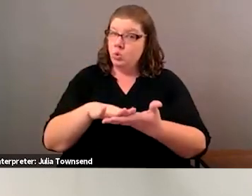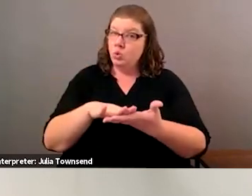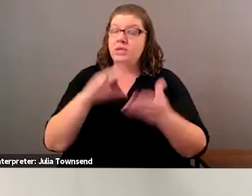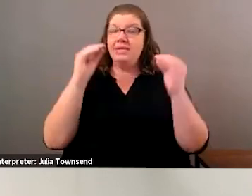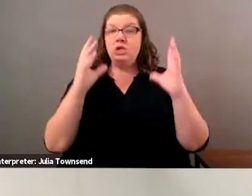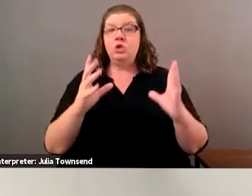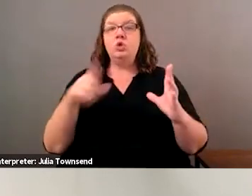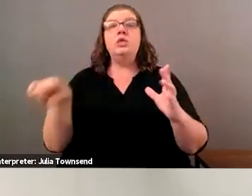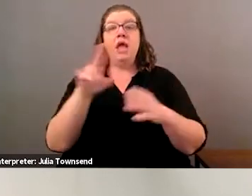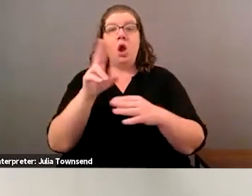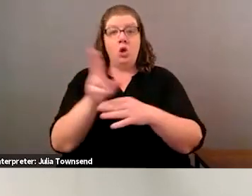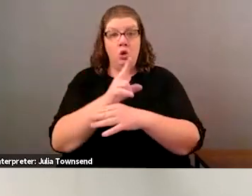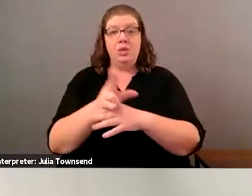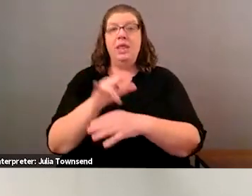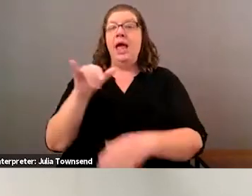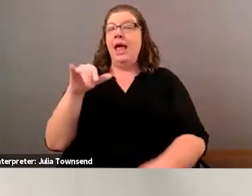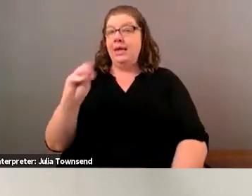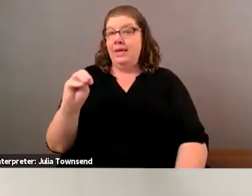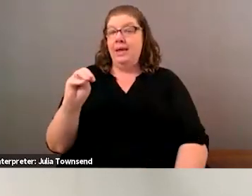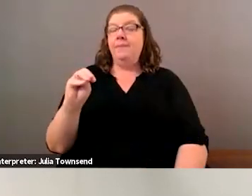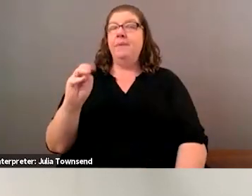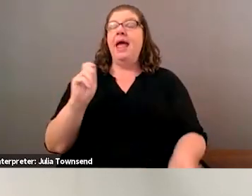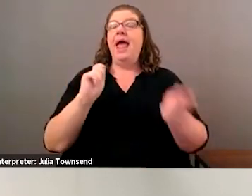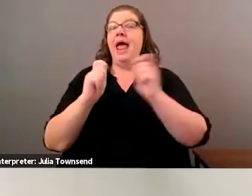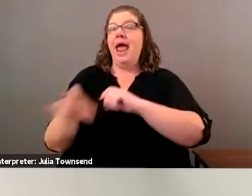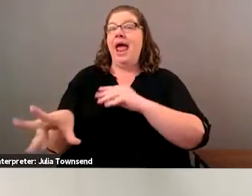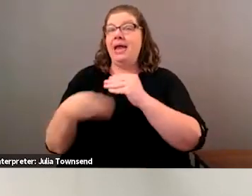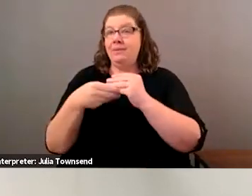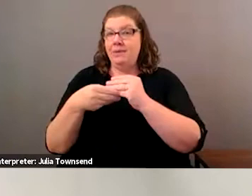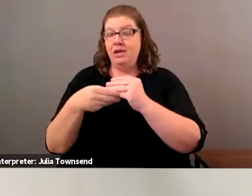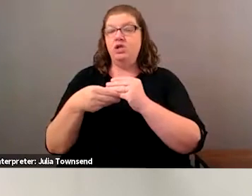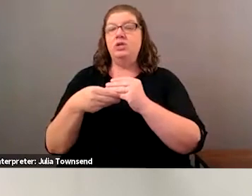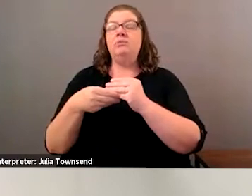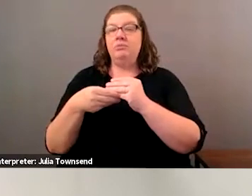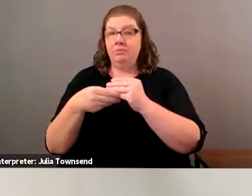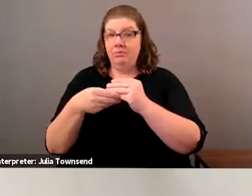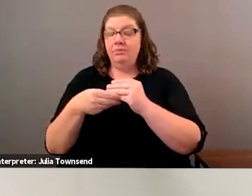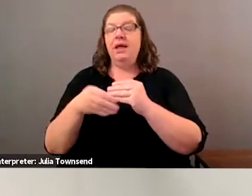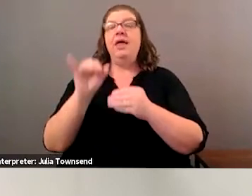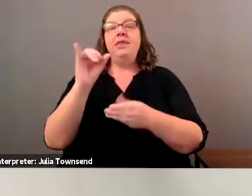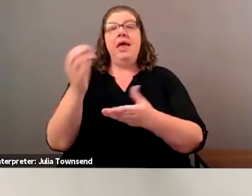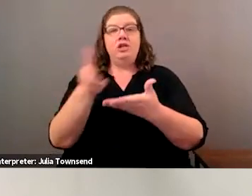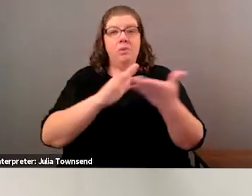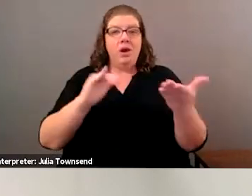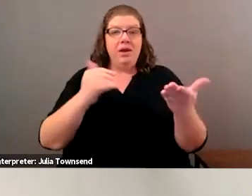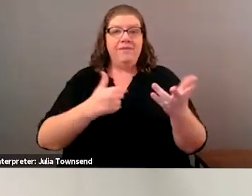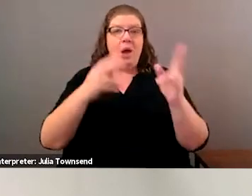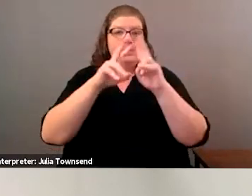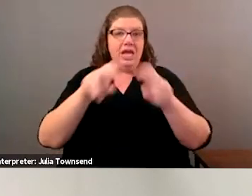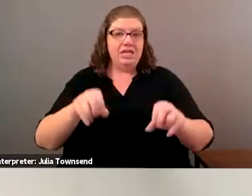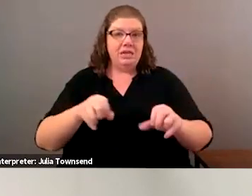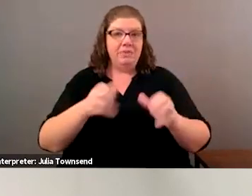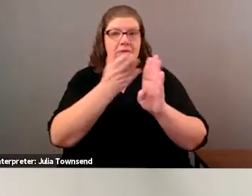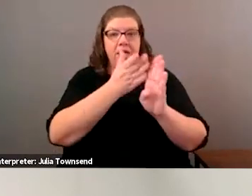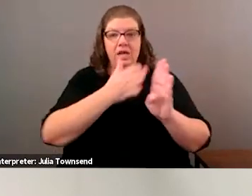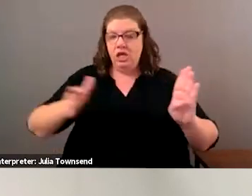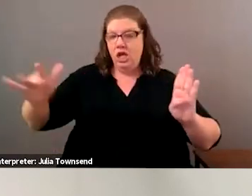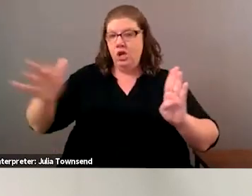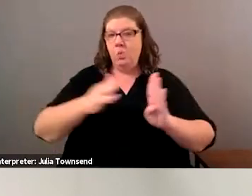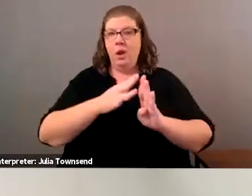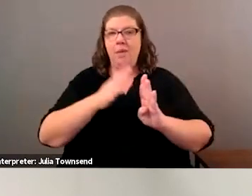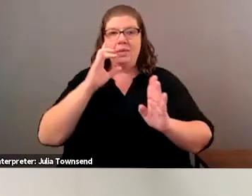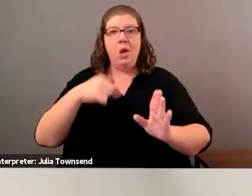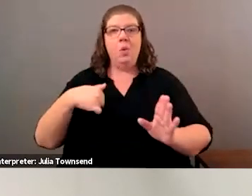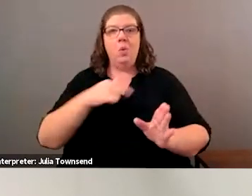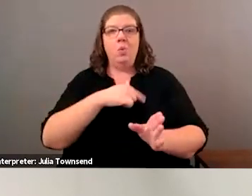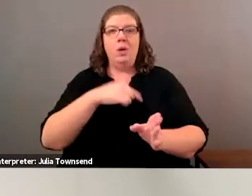are using the IM adaptation packets, and it is part of our assessment continuum that we presented at